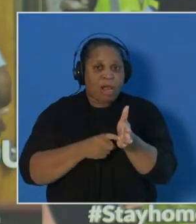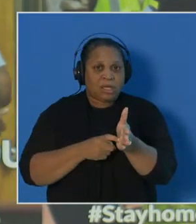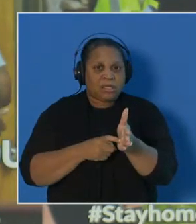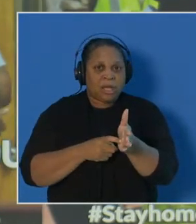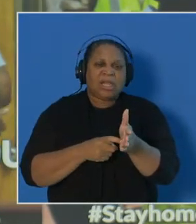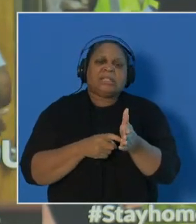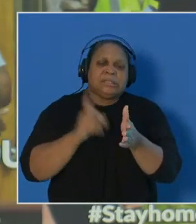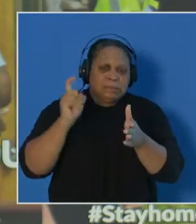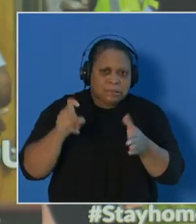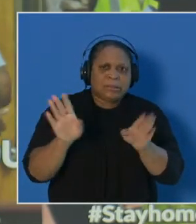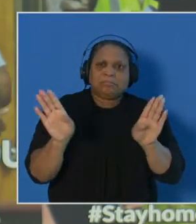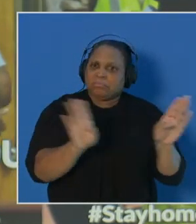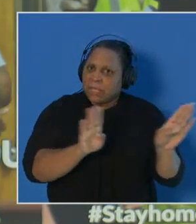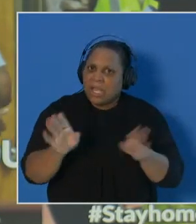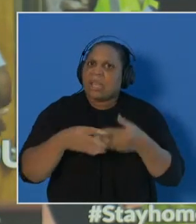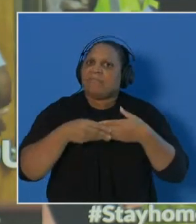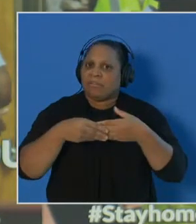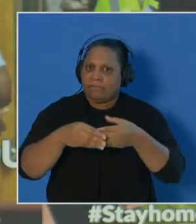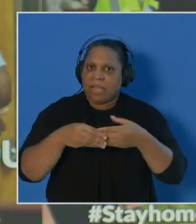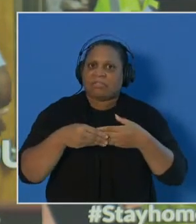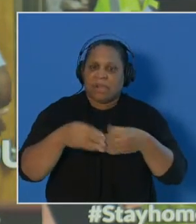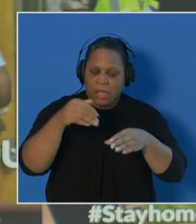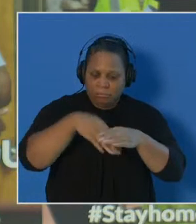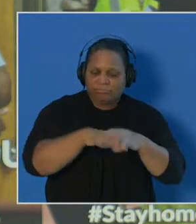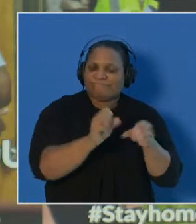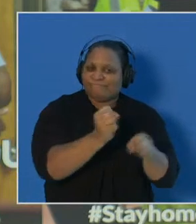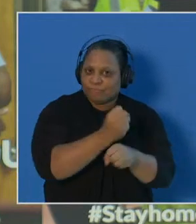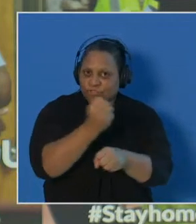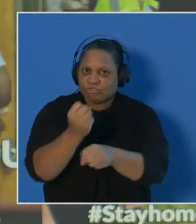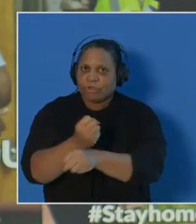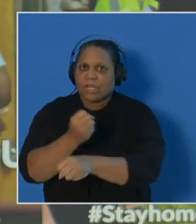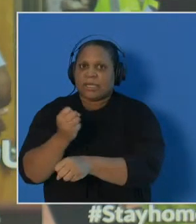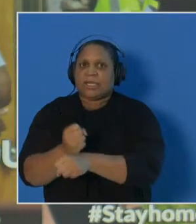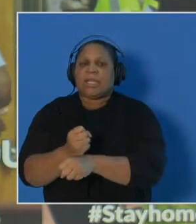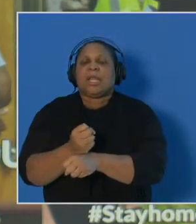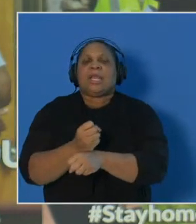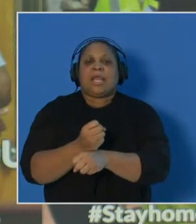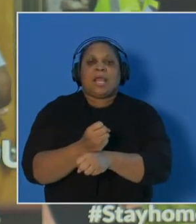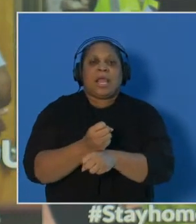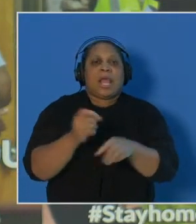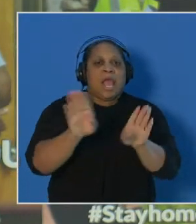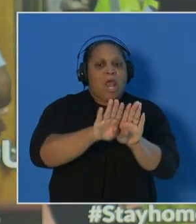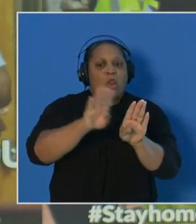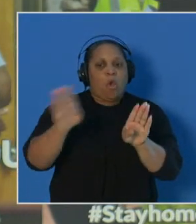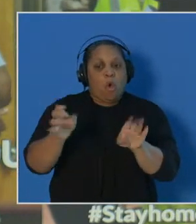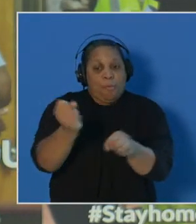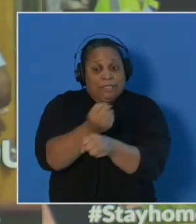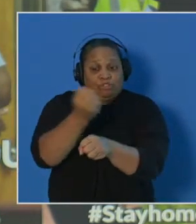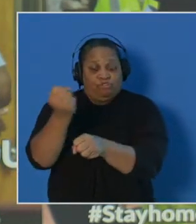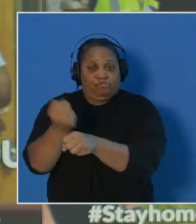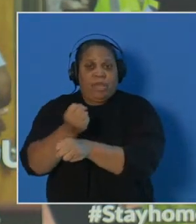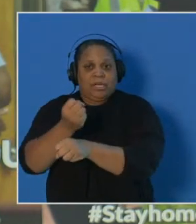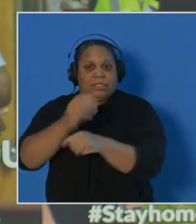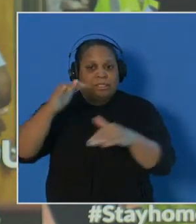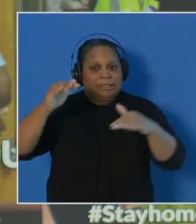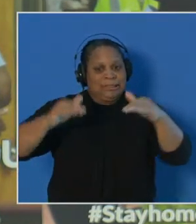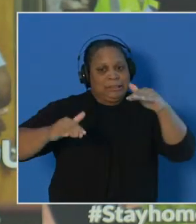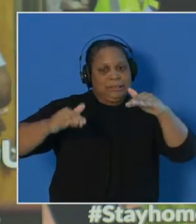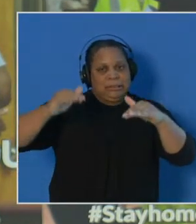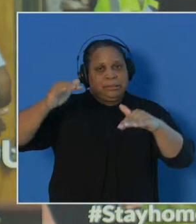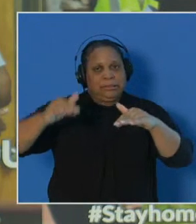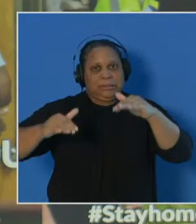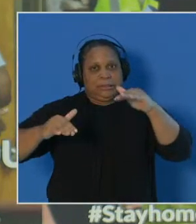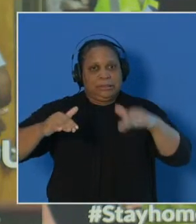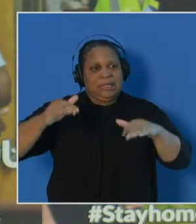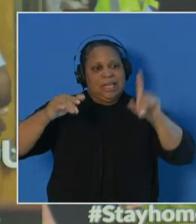very flexible in our reopening strategy. And in our flexibility of a reopening strategy, we are balancing the need